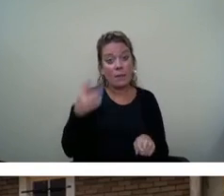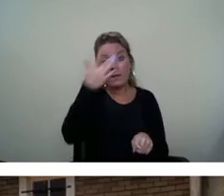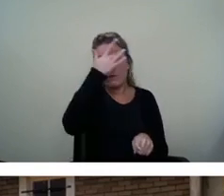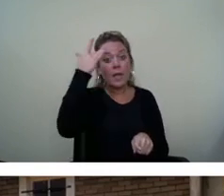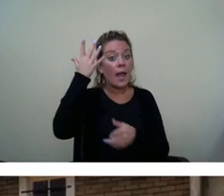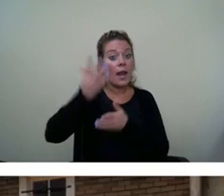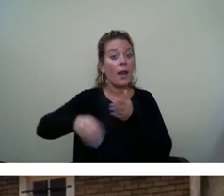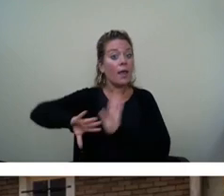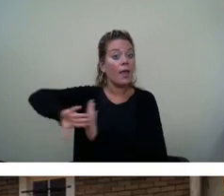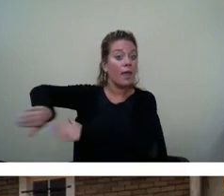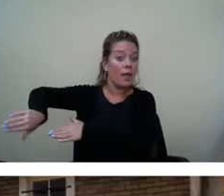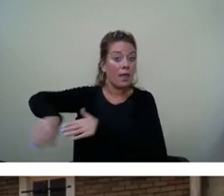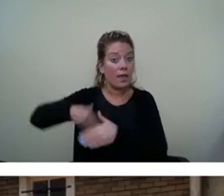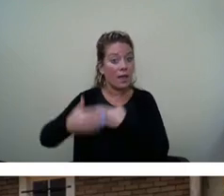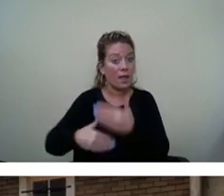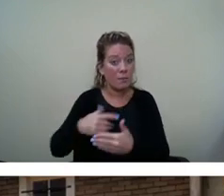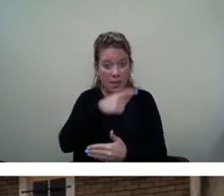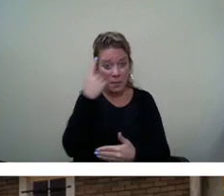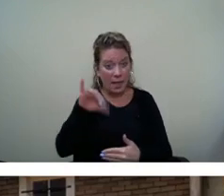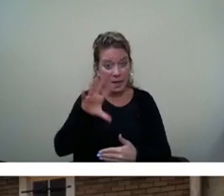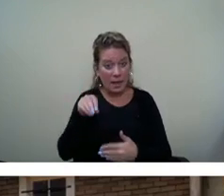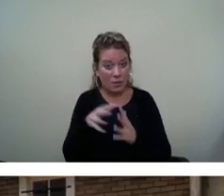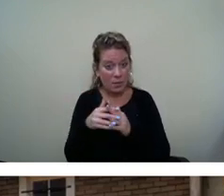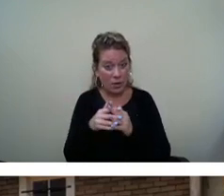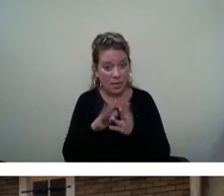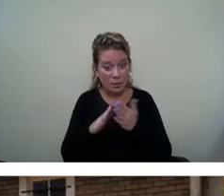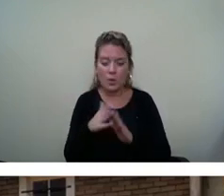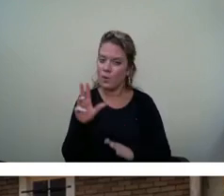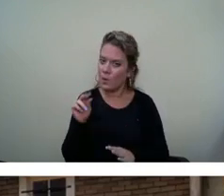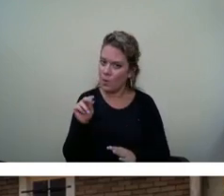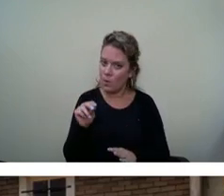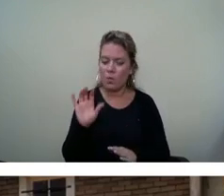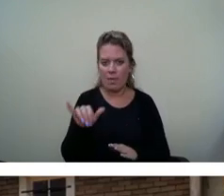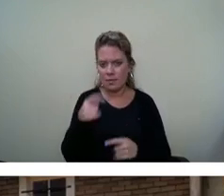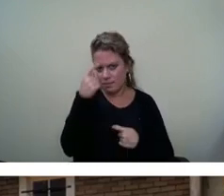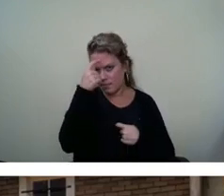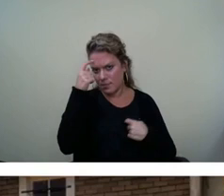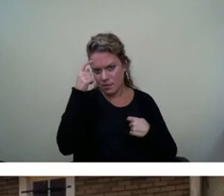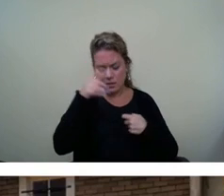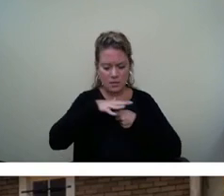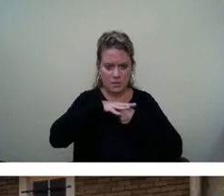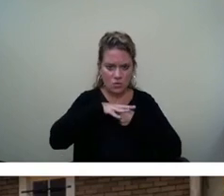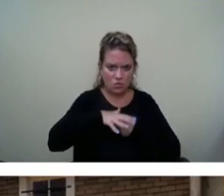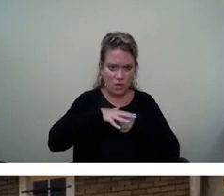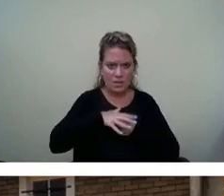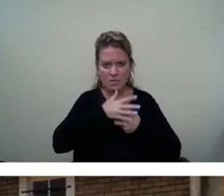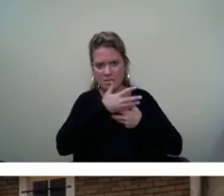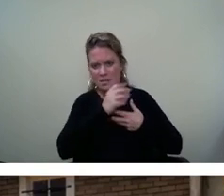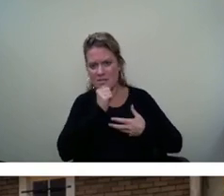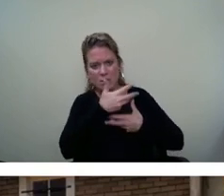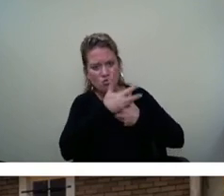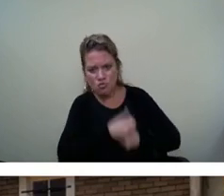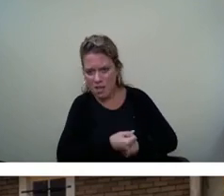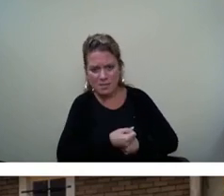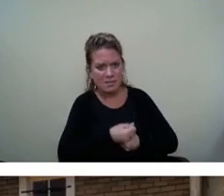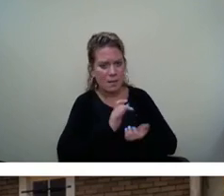by the Black and African American community. This has led to distrust in medical professionals,